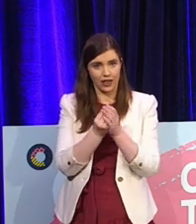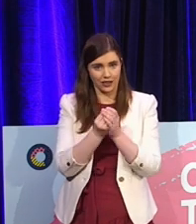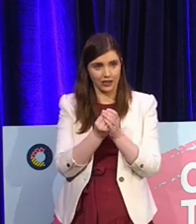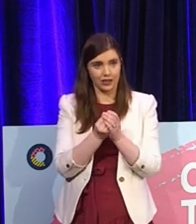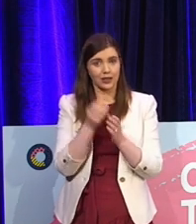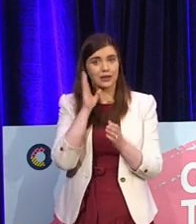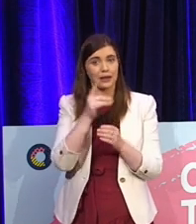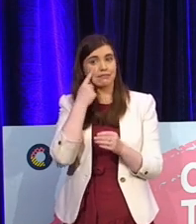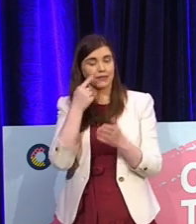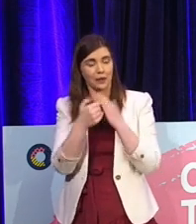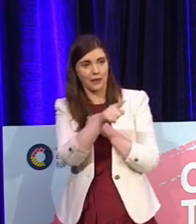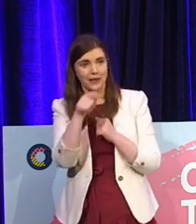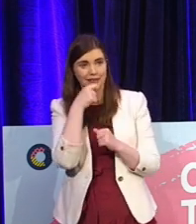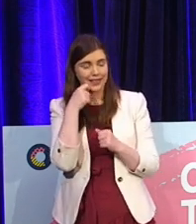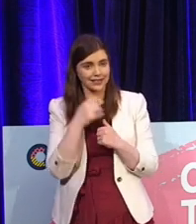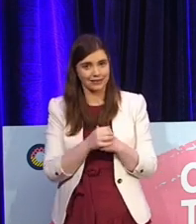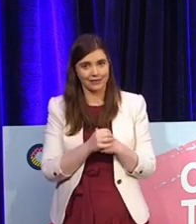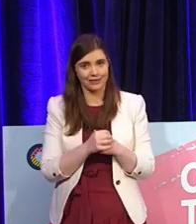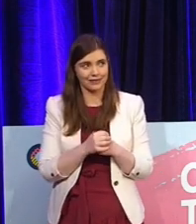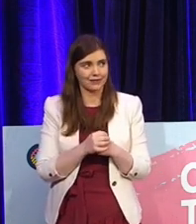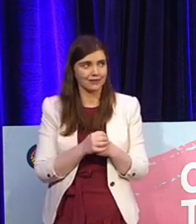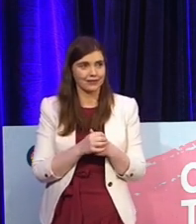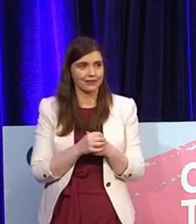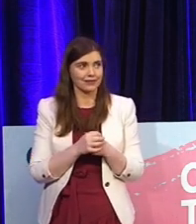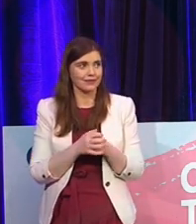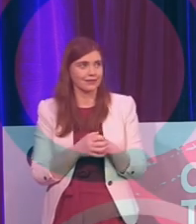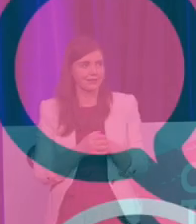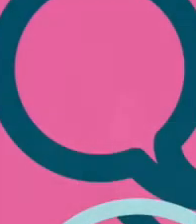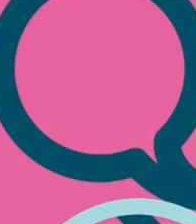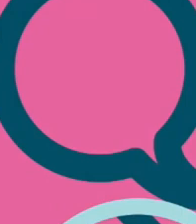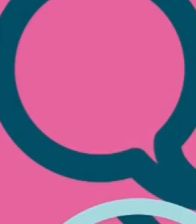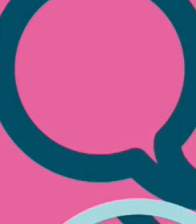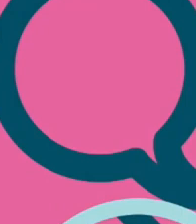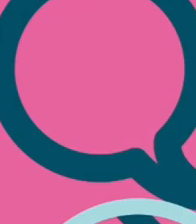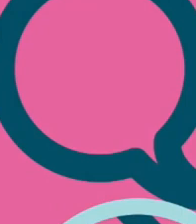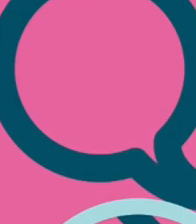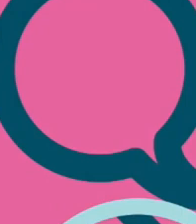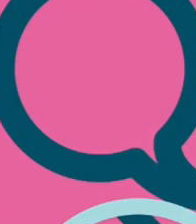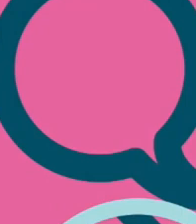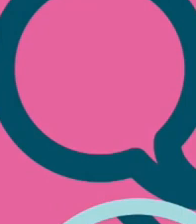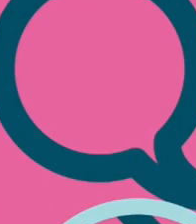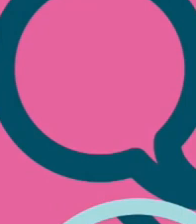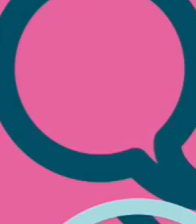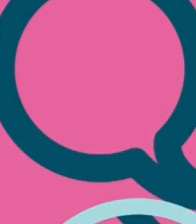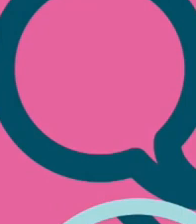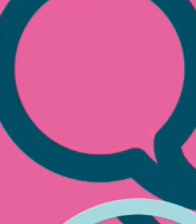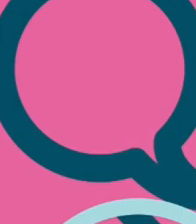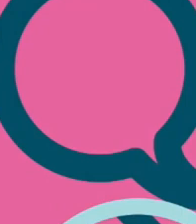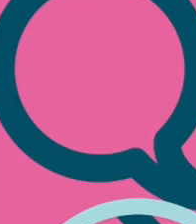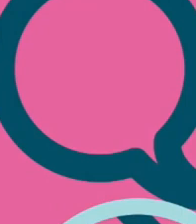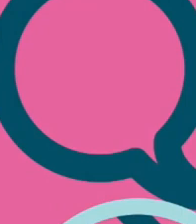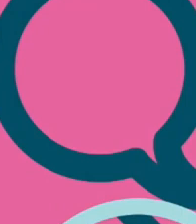Let's take a look at what they have to say. Today. My hopes for the future are that women will finally be treated